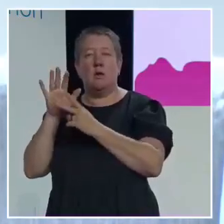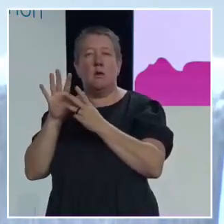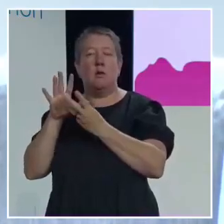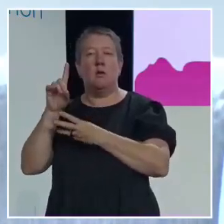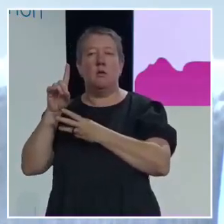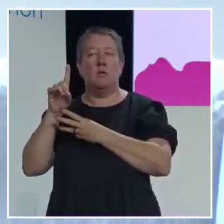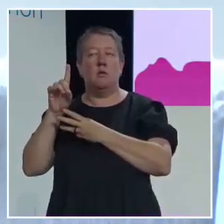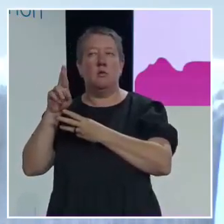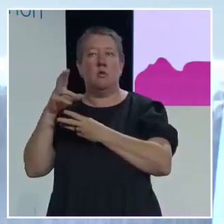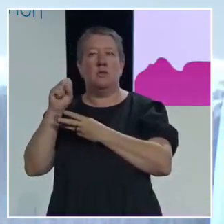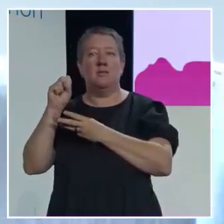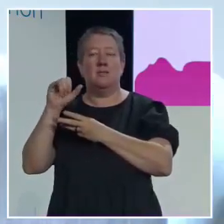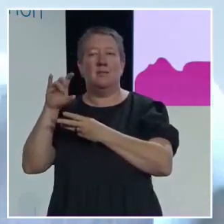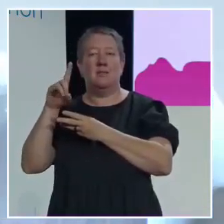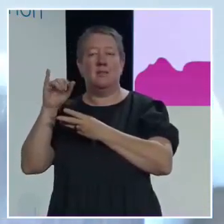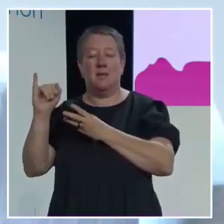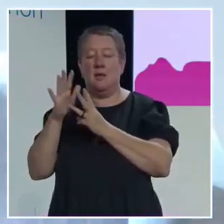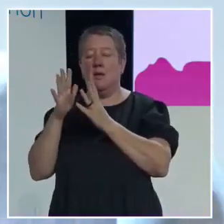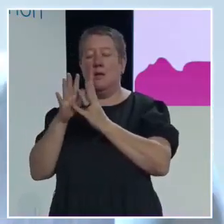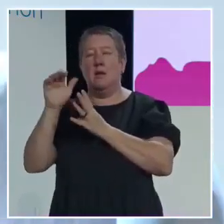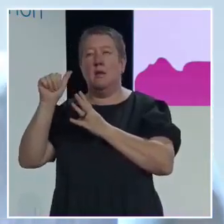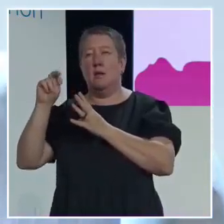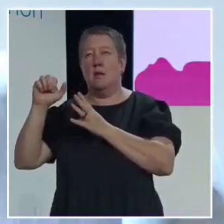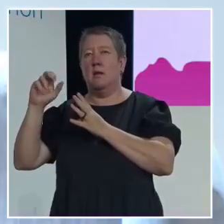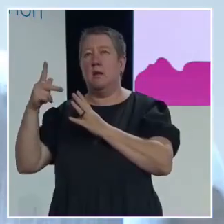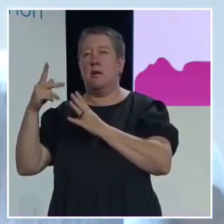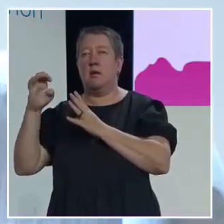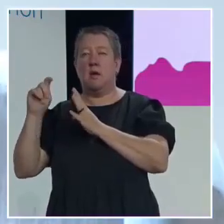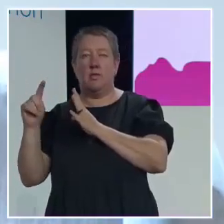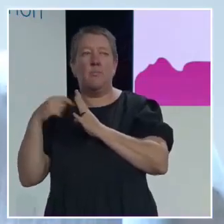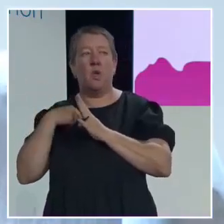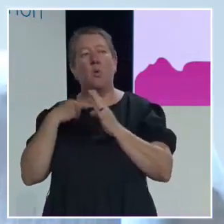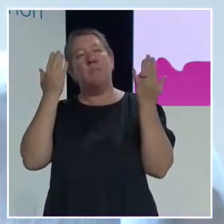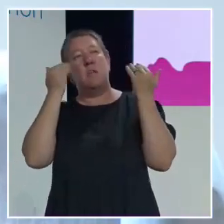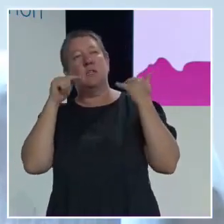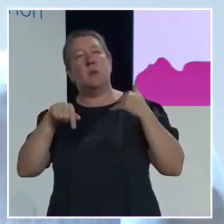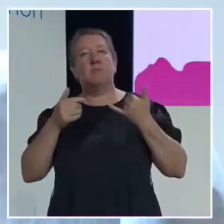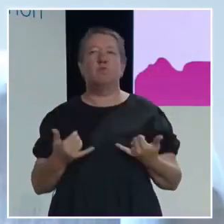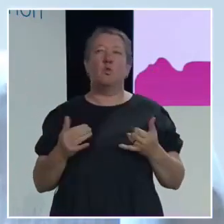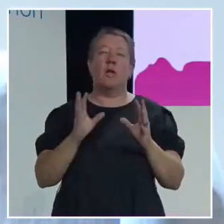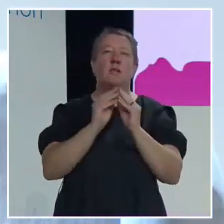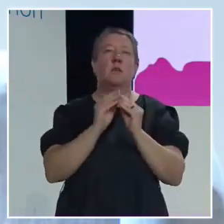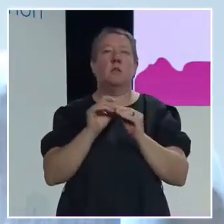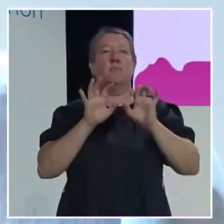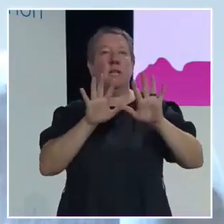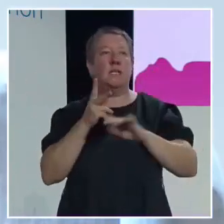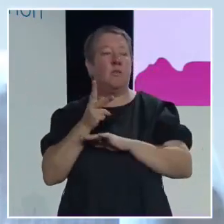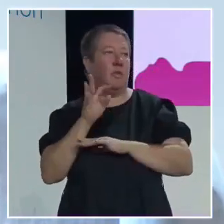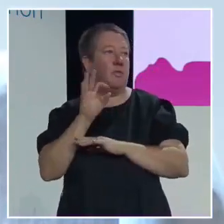Ould Tah, and Aniket Shah. We do expect the session to last until around 10:30 this morning. There are other sessions that